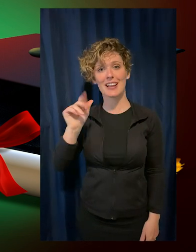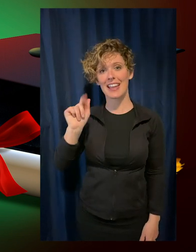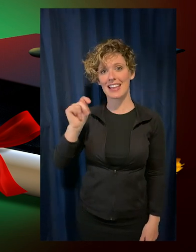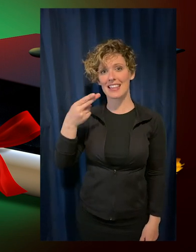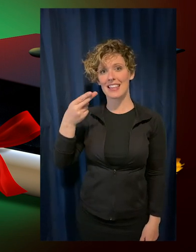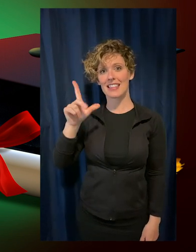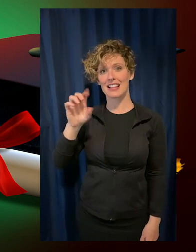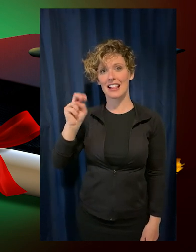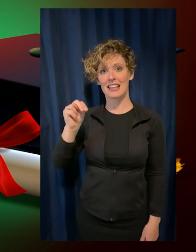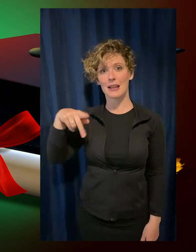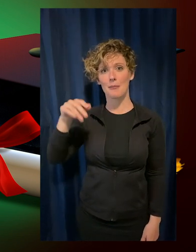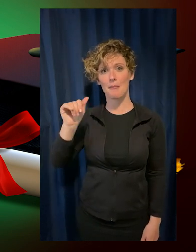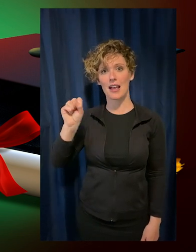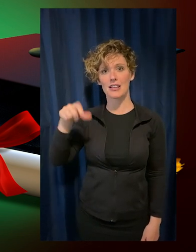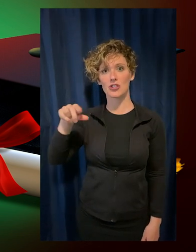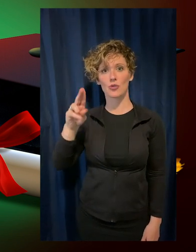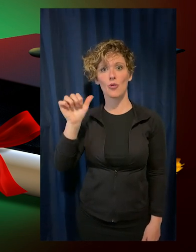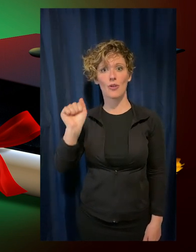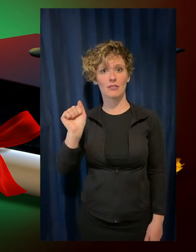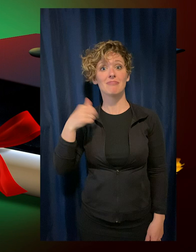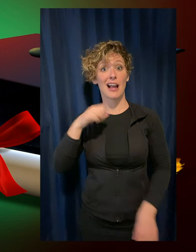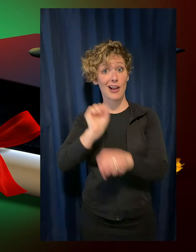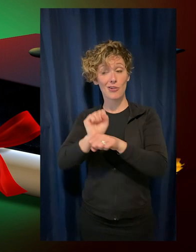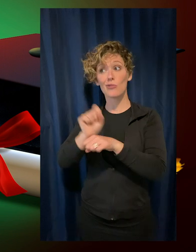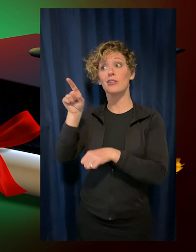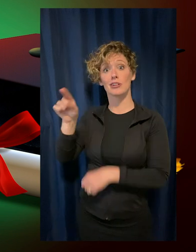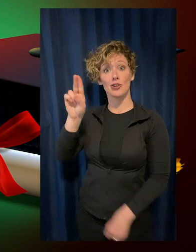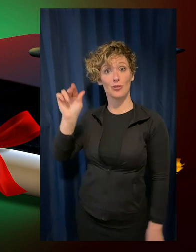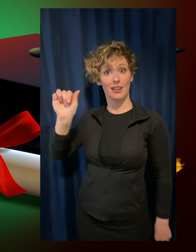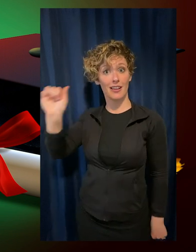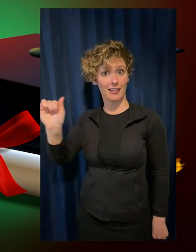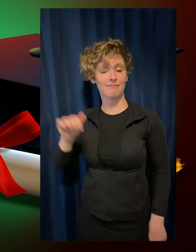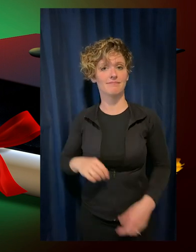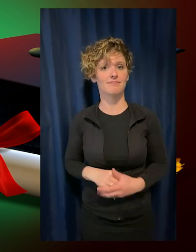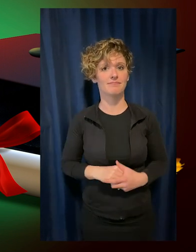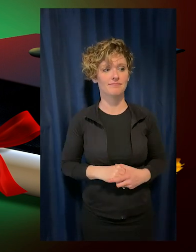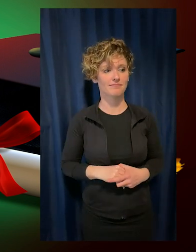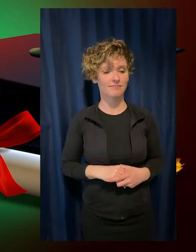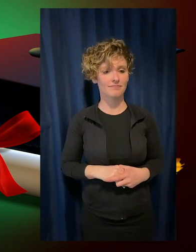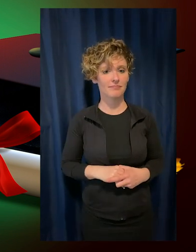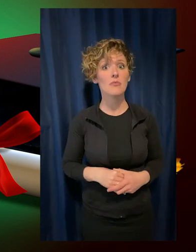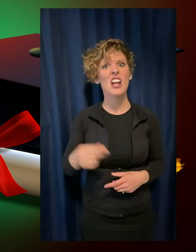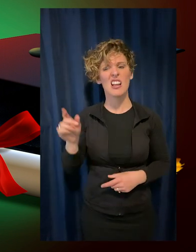the University of Alaska Anchorage. With the goal to invest in Alaska's future,